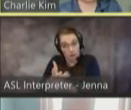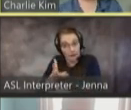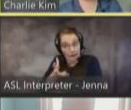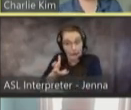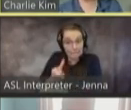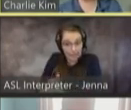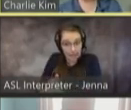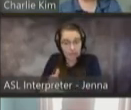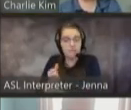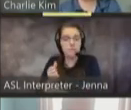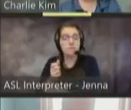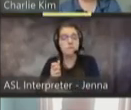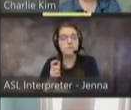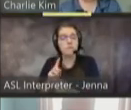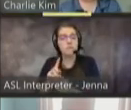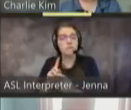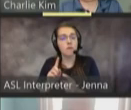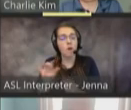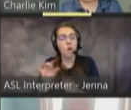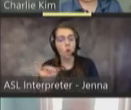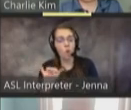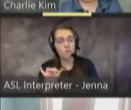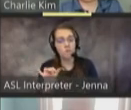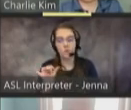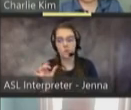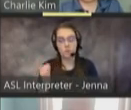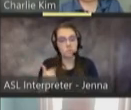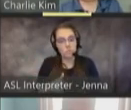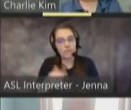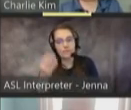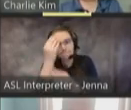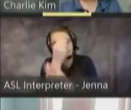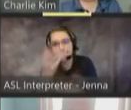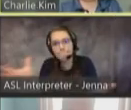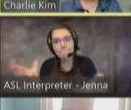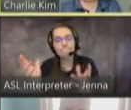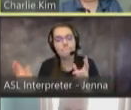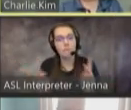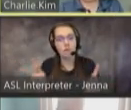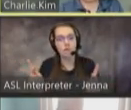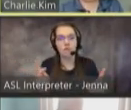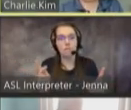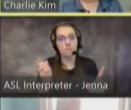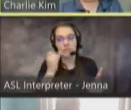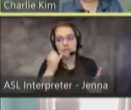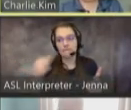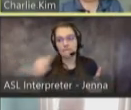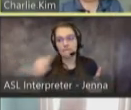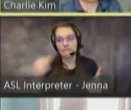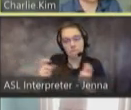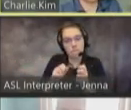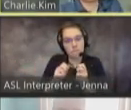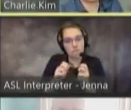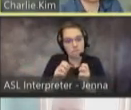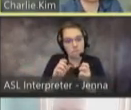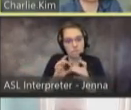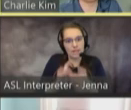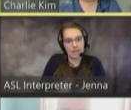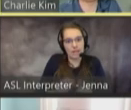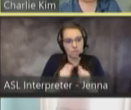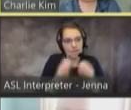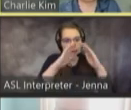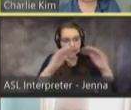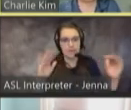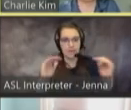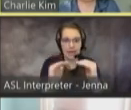send a message to people and constituents that are asking about housing equity, that we then refer them to the